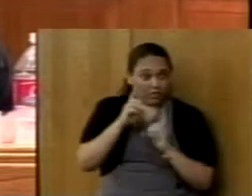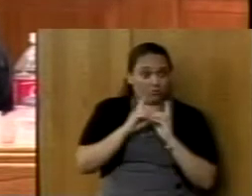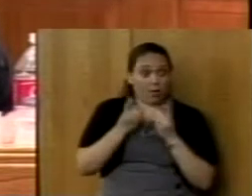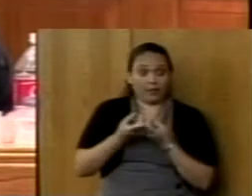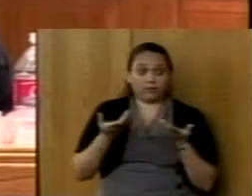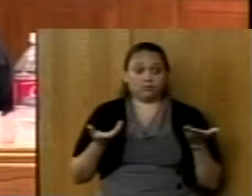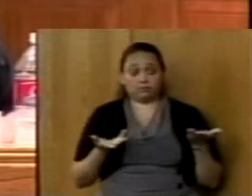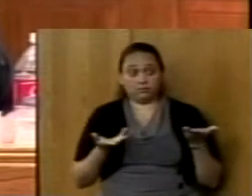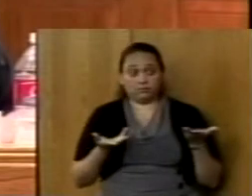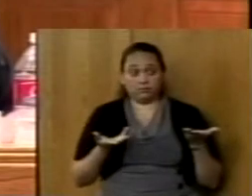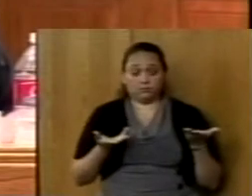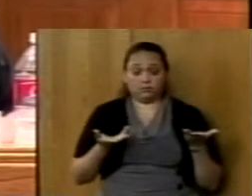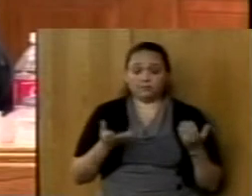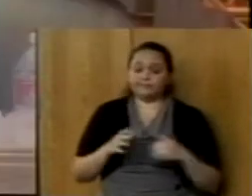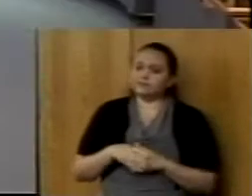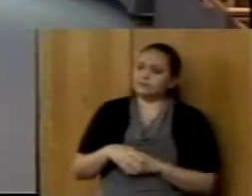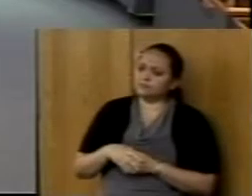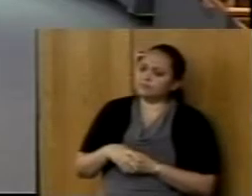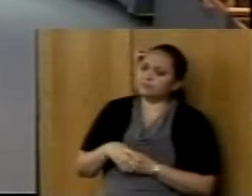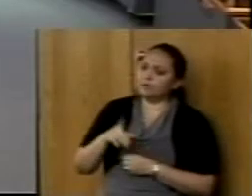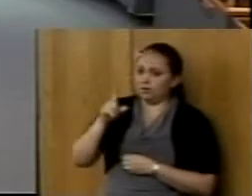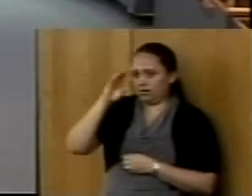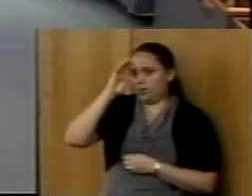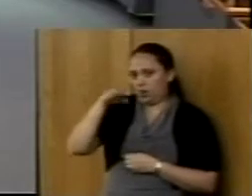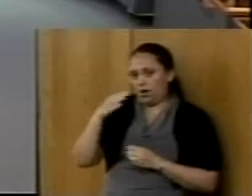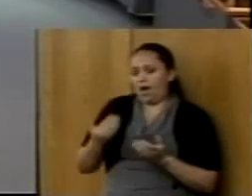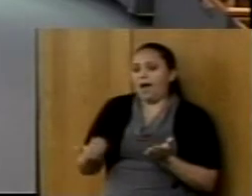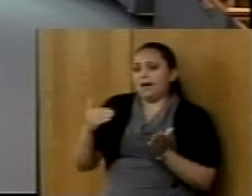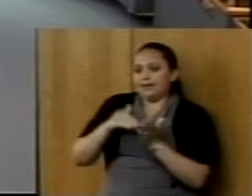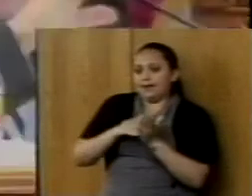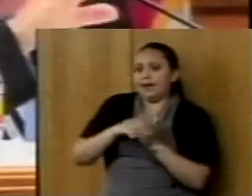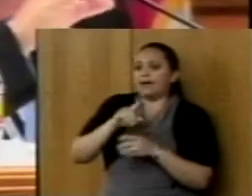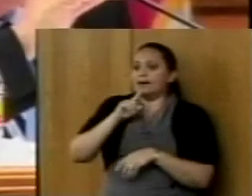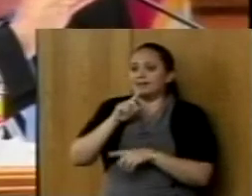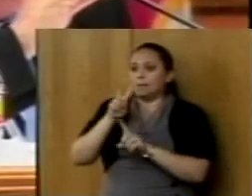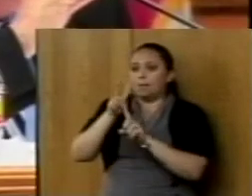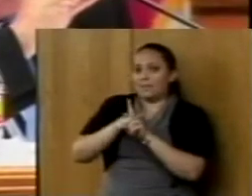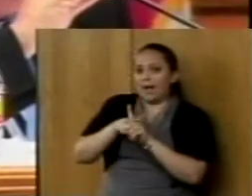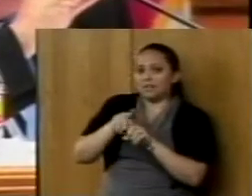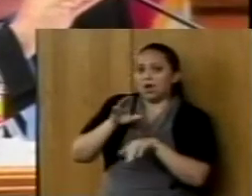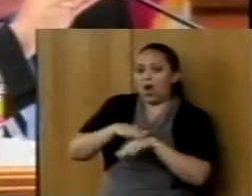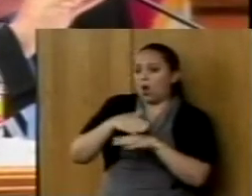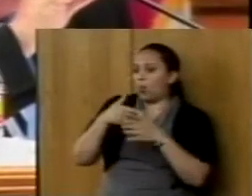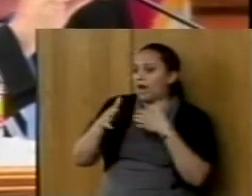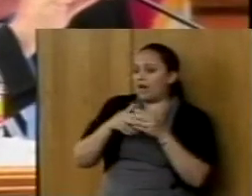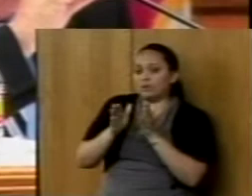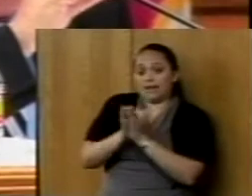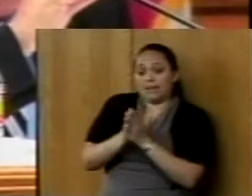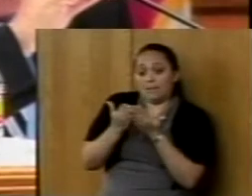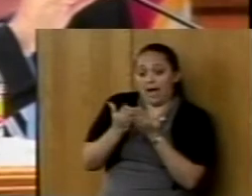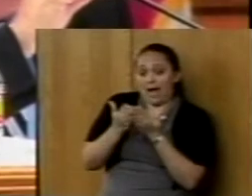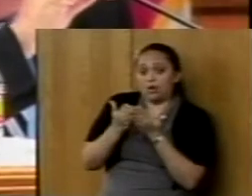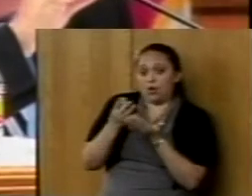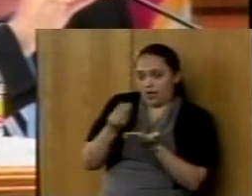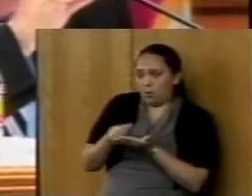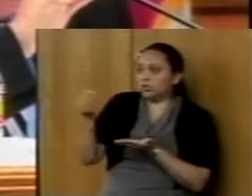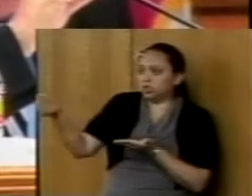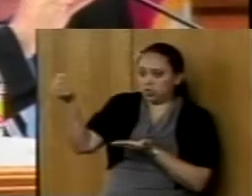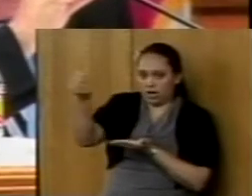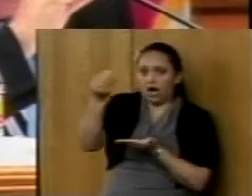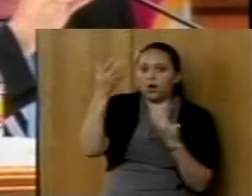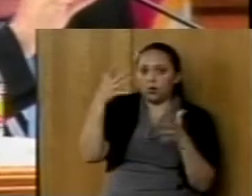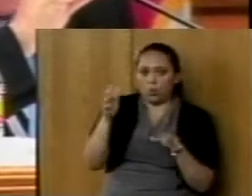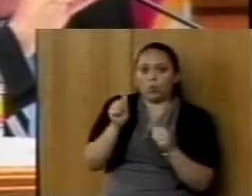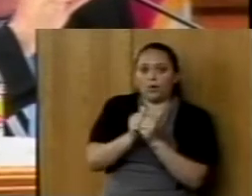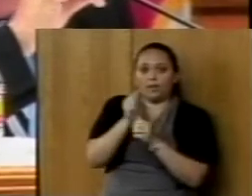matter? No, again, it's based on whatever was in the manual that was shared with the bus drivers,